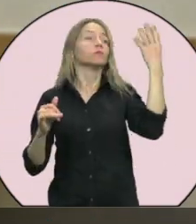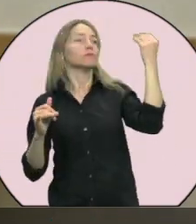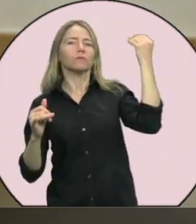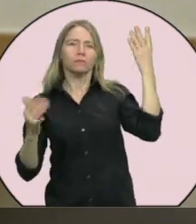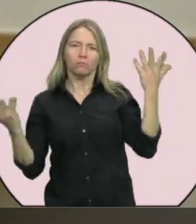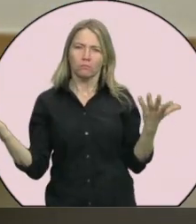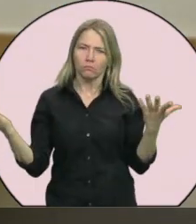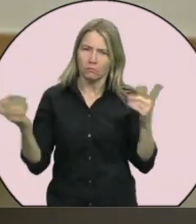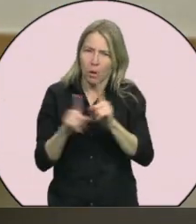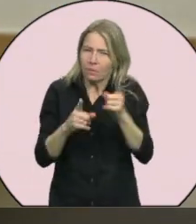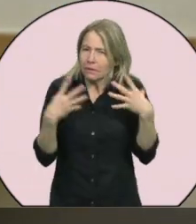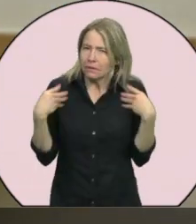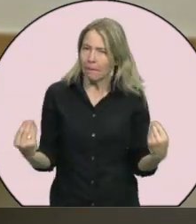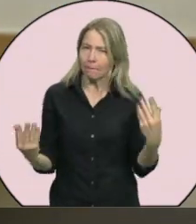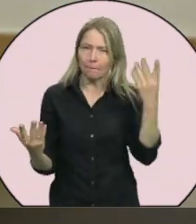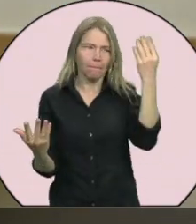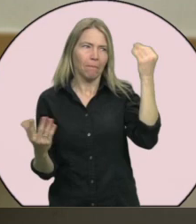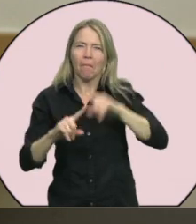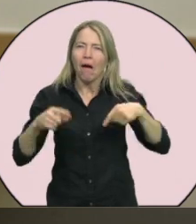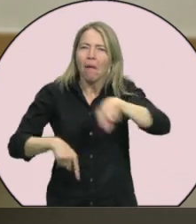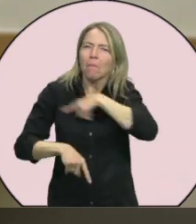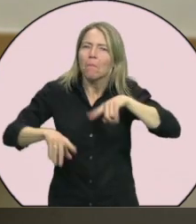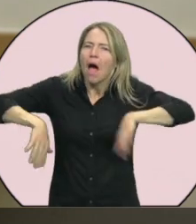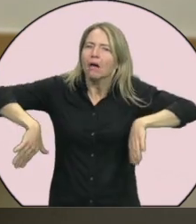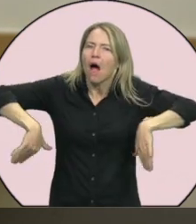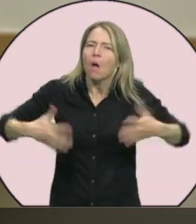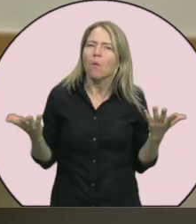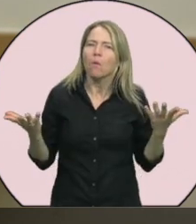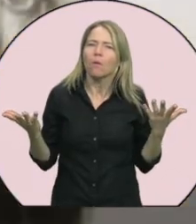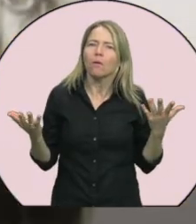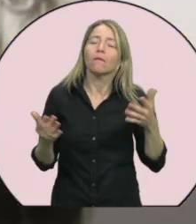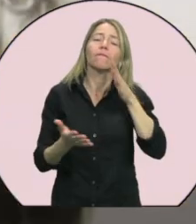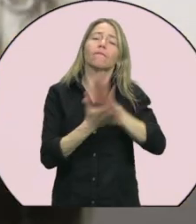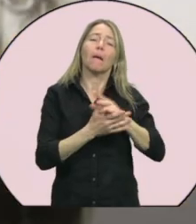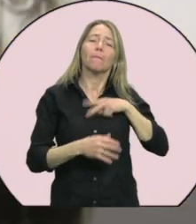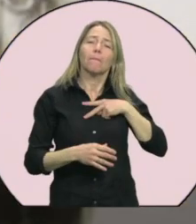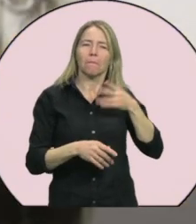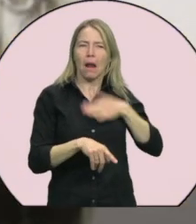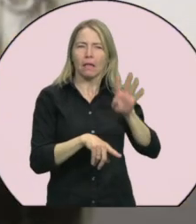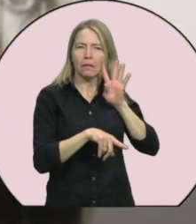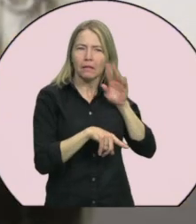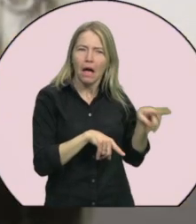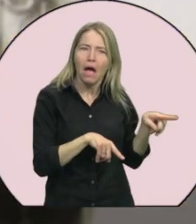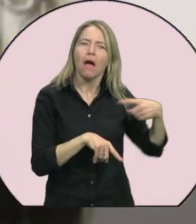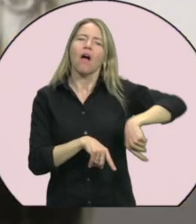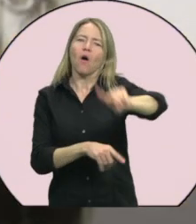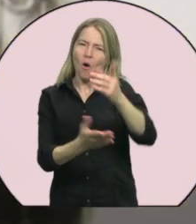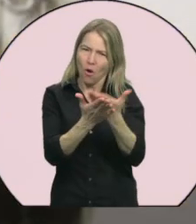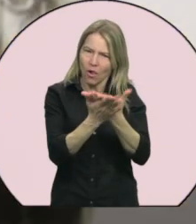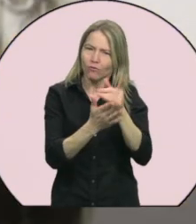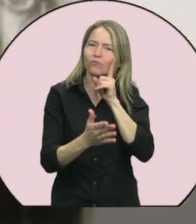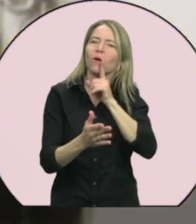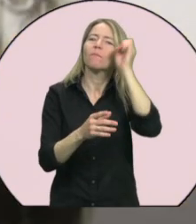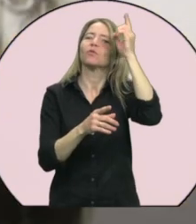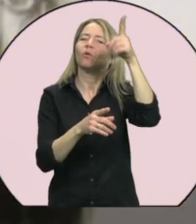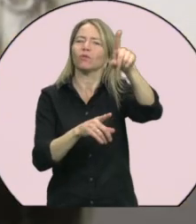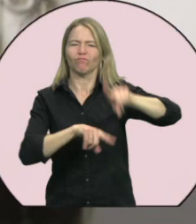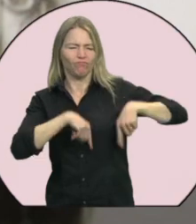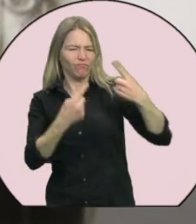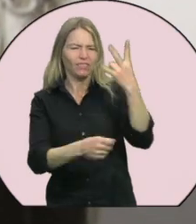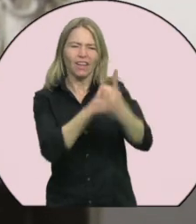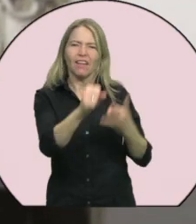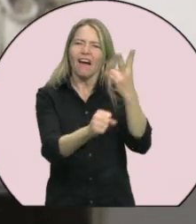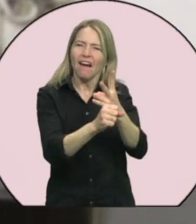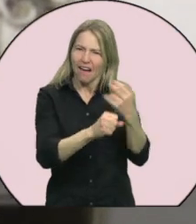flashing, even these simple things, we don't have yet. My wife, she's hearing impaired. She went to school for the deaf